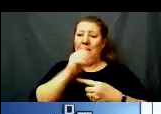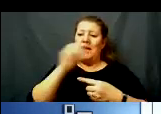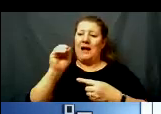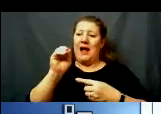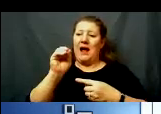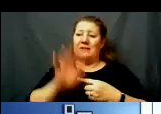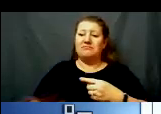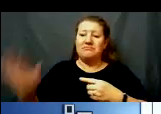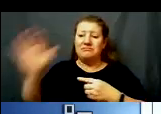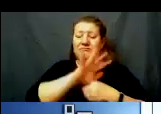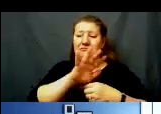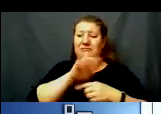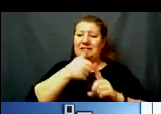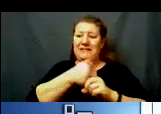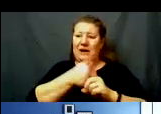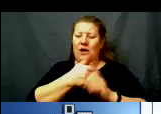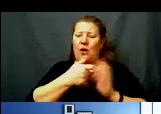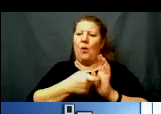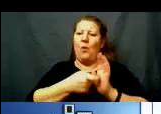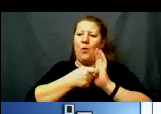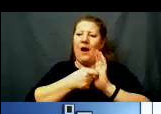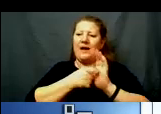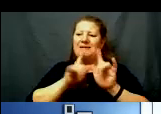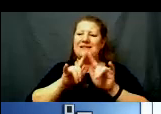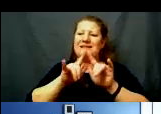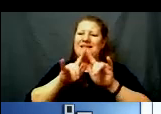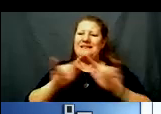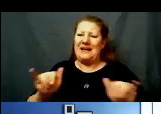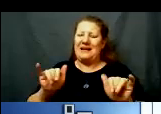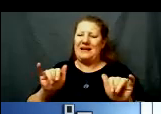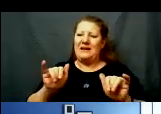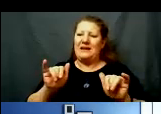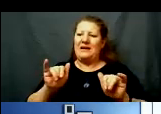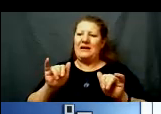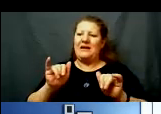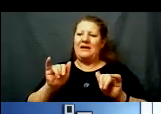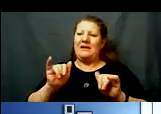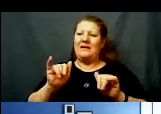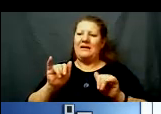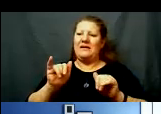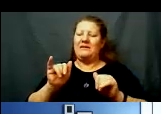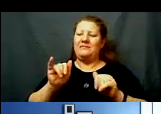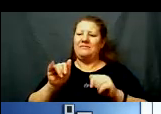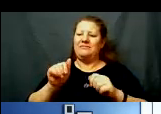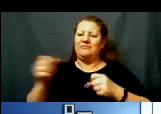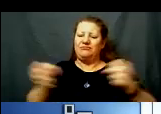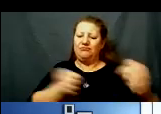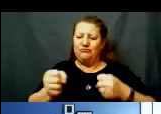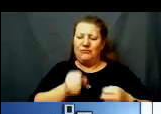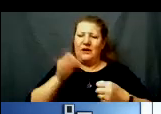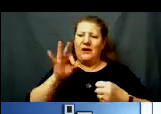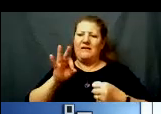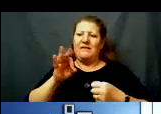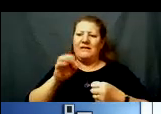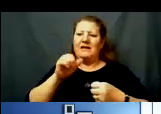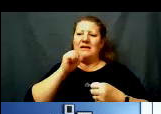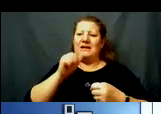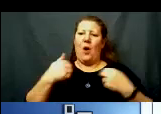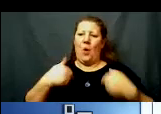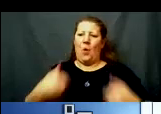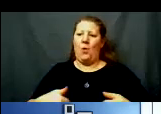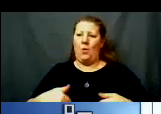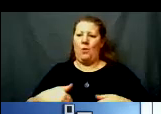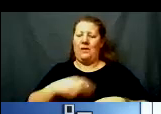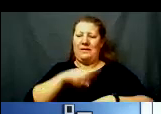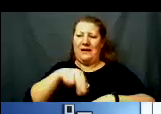itself requires the simultaneous subjugation of non-human natures in the form of, you